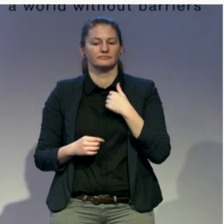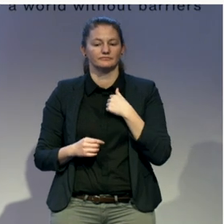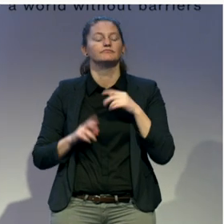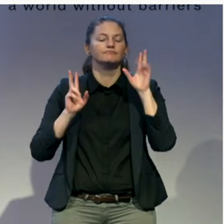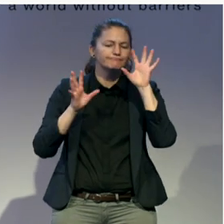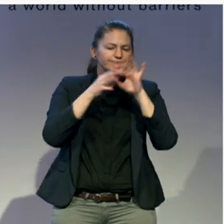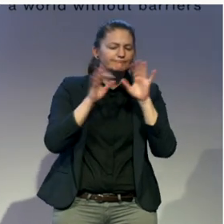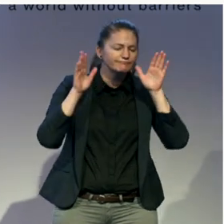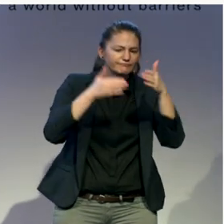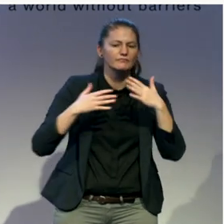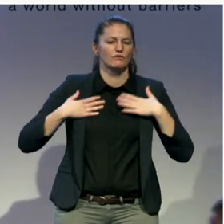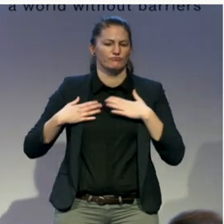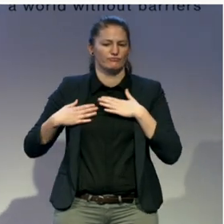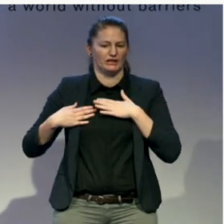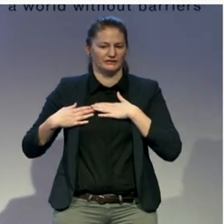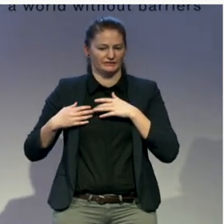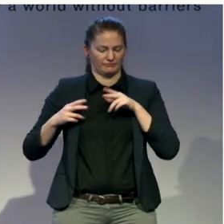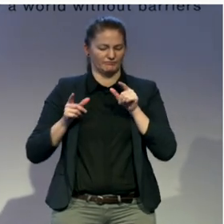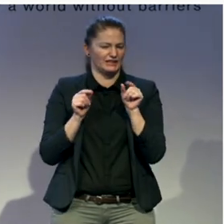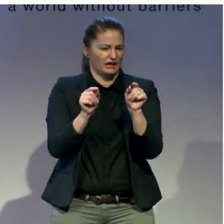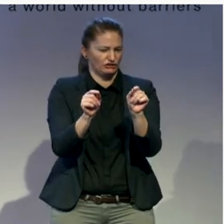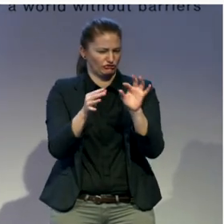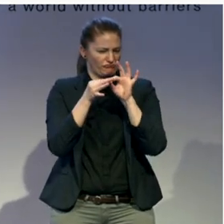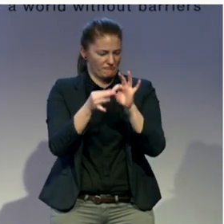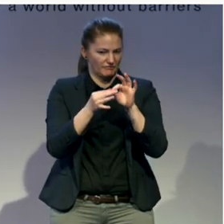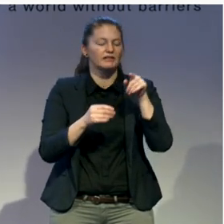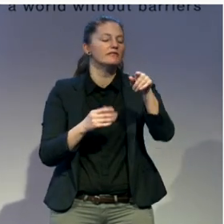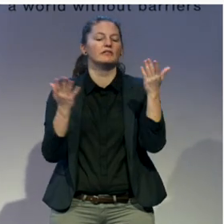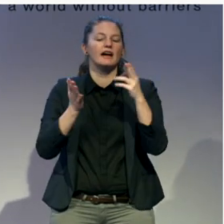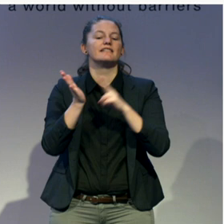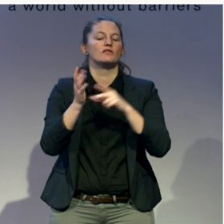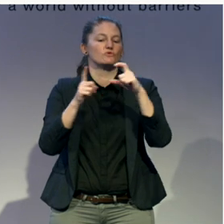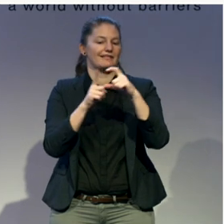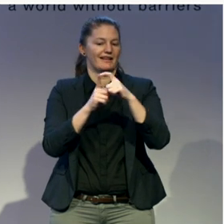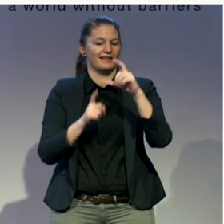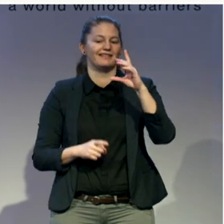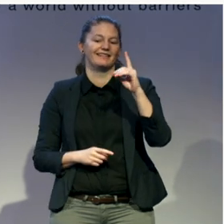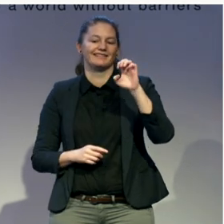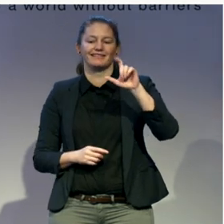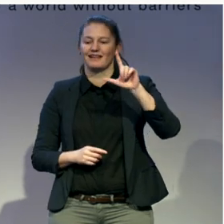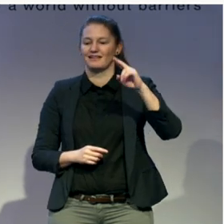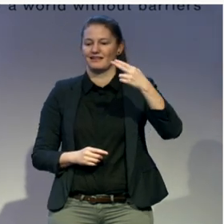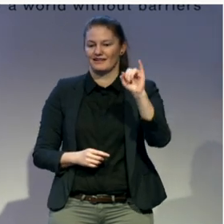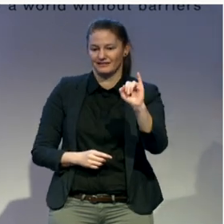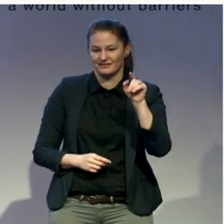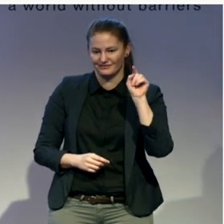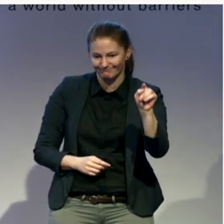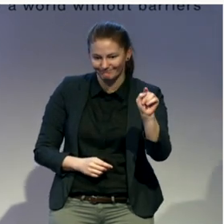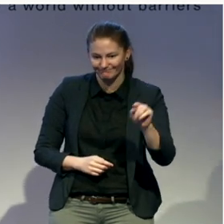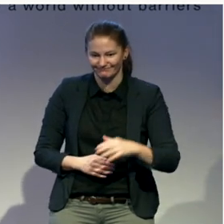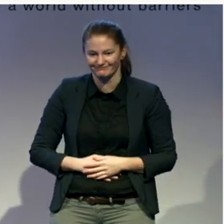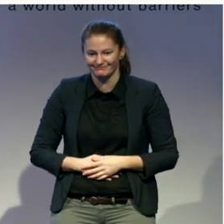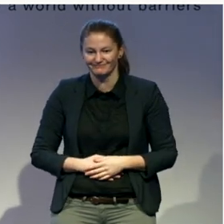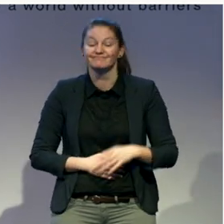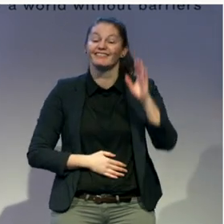Hi, good afternoon, everyone. I am Shalini Khanna, Director of National Association for the Blind India, Center for Blind